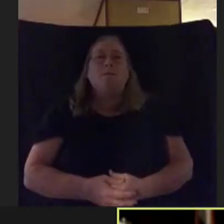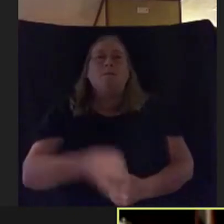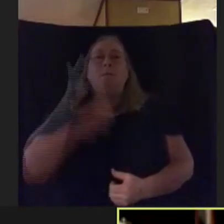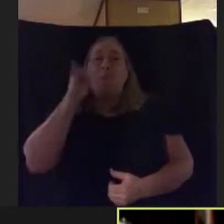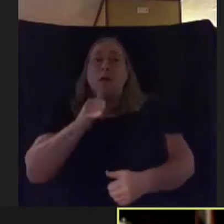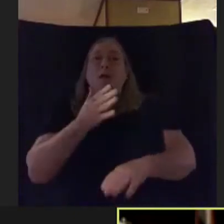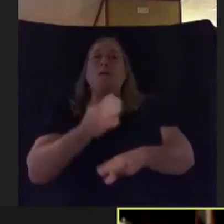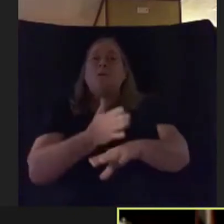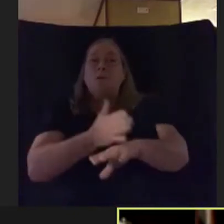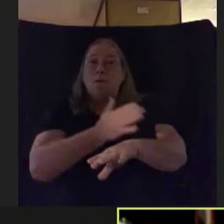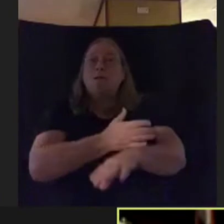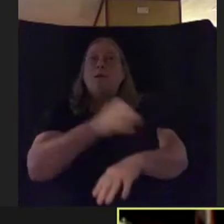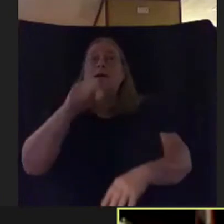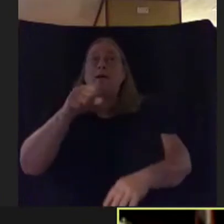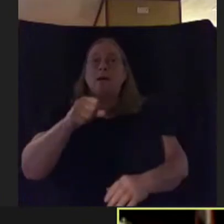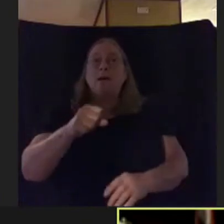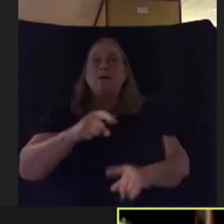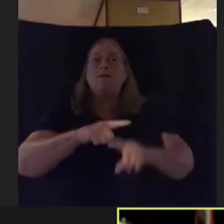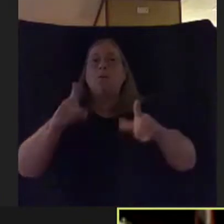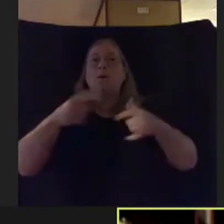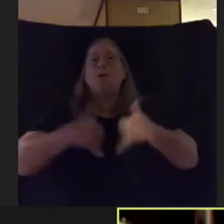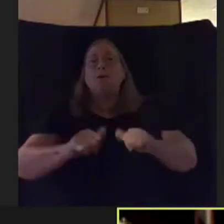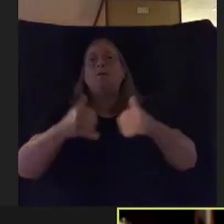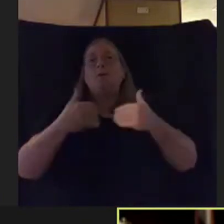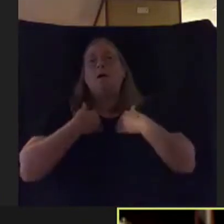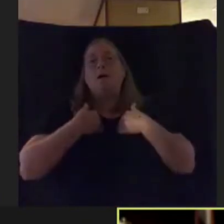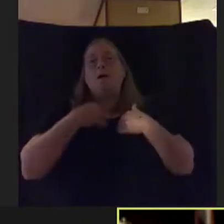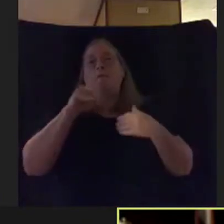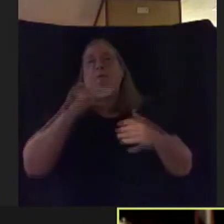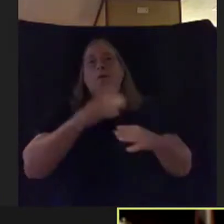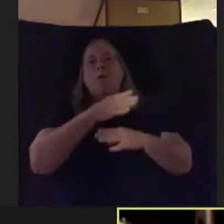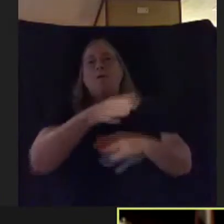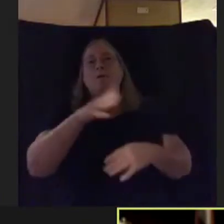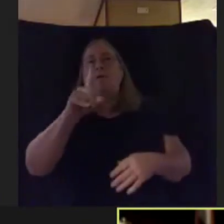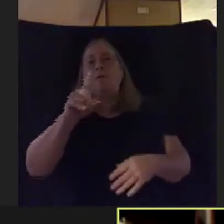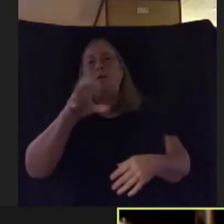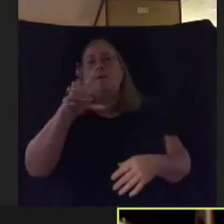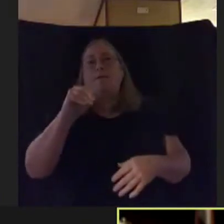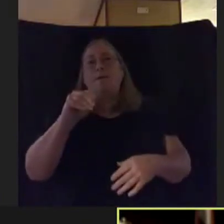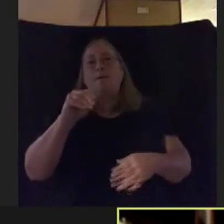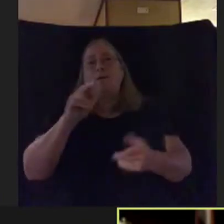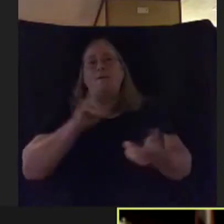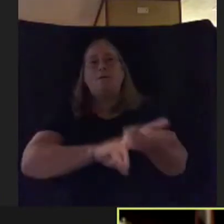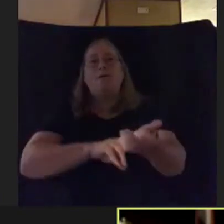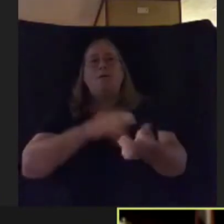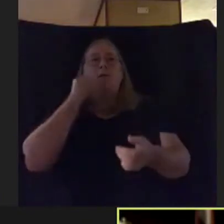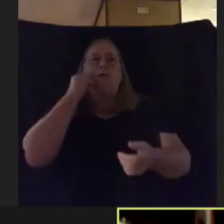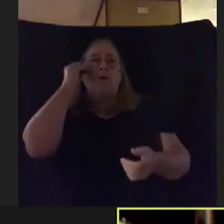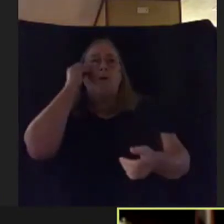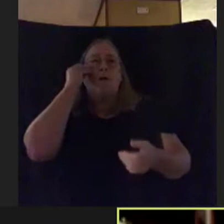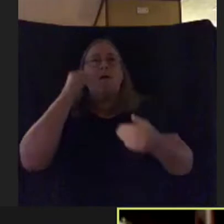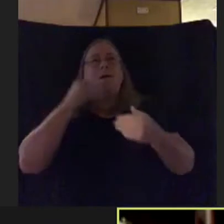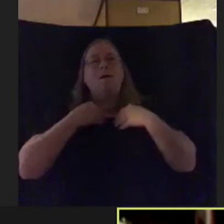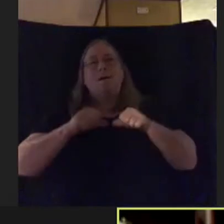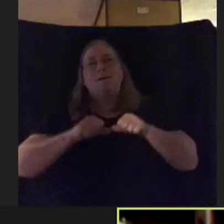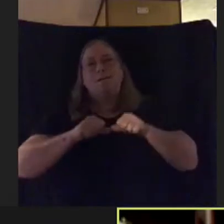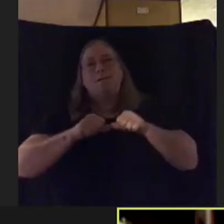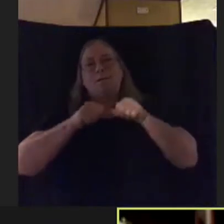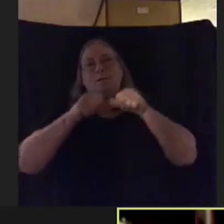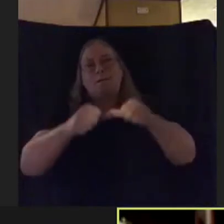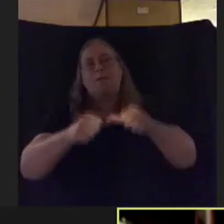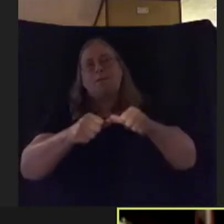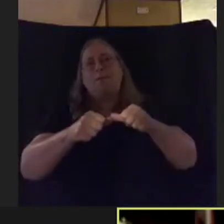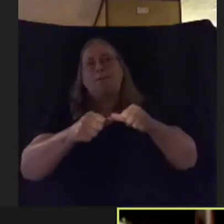but we still have over 150 nursing homes that have ongoing active outbreaks even as we speak.